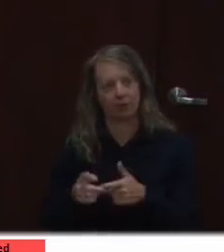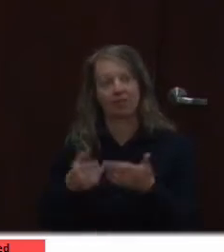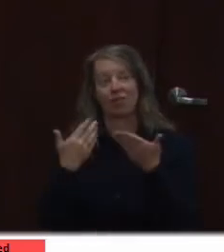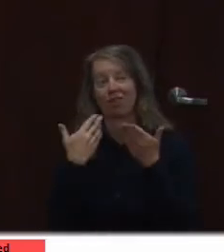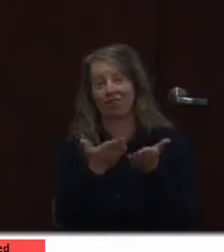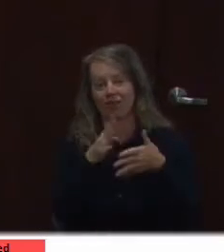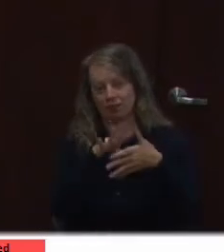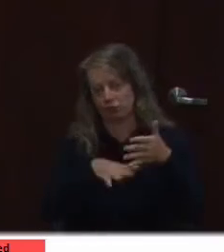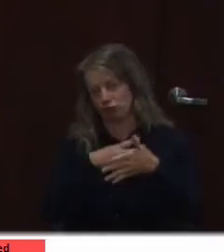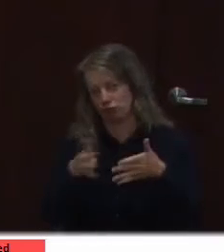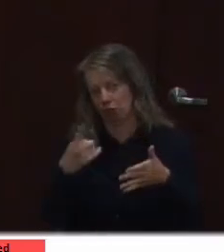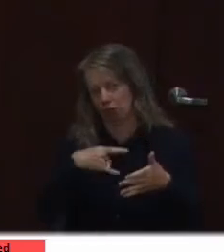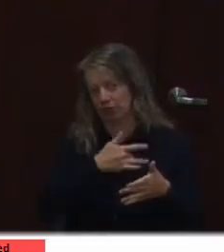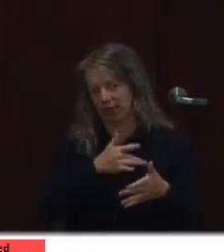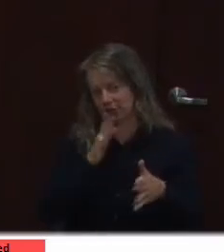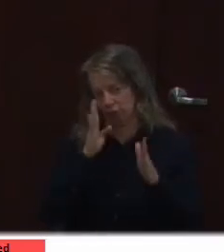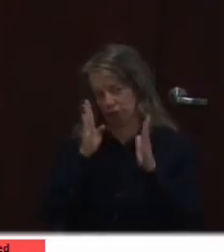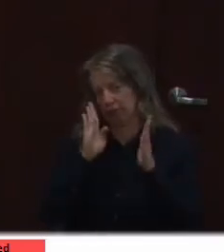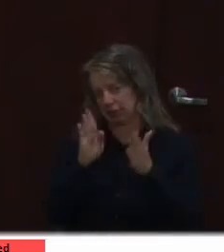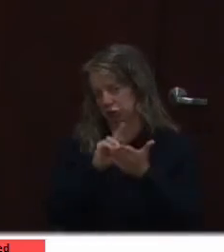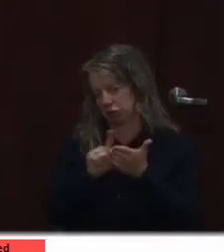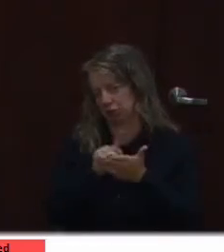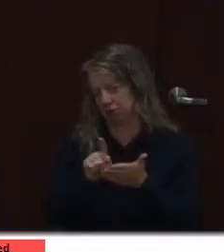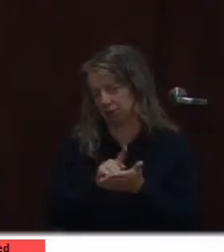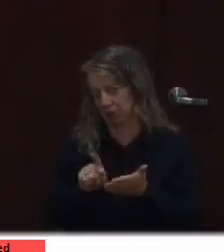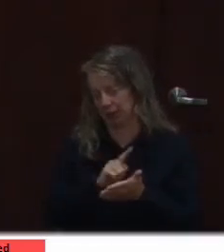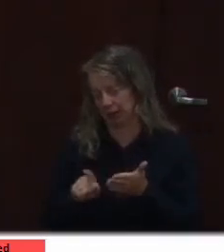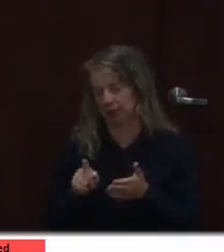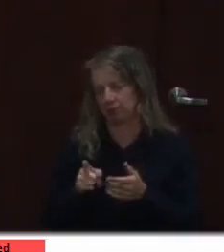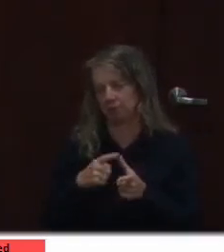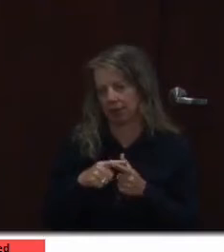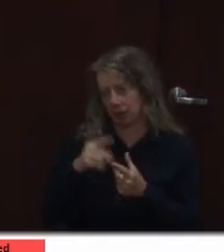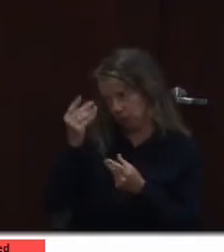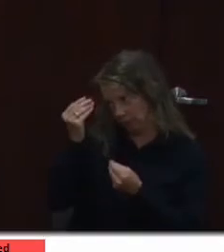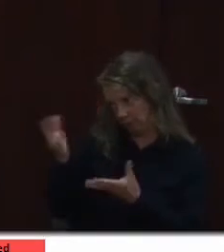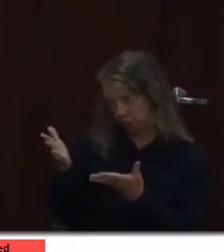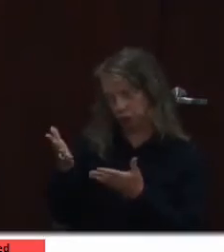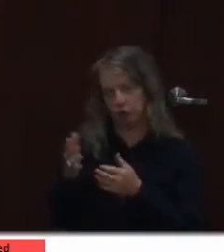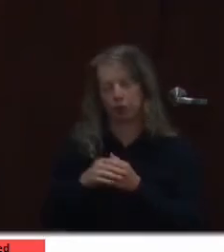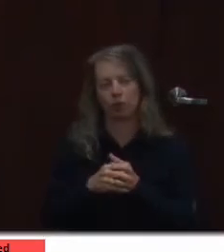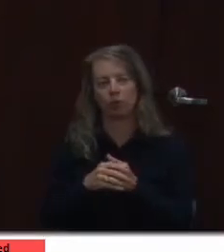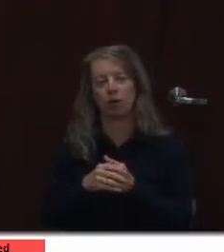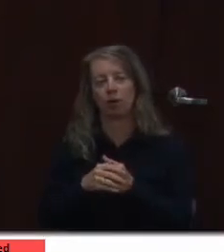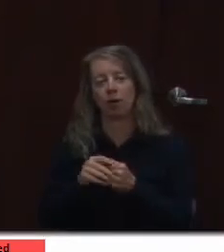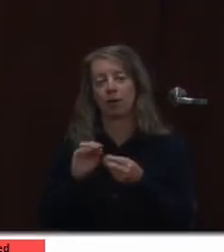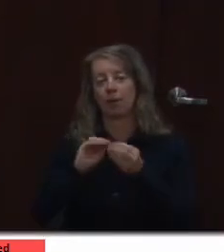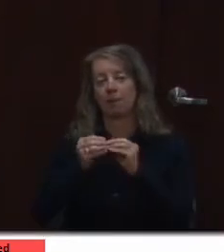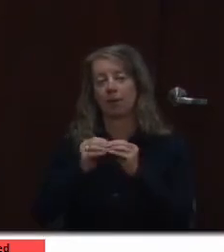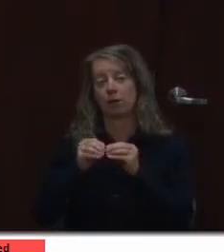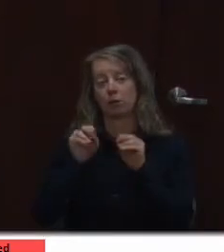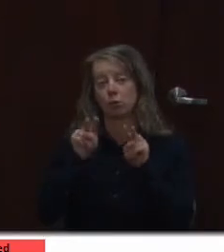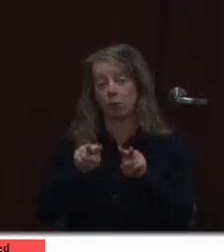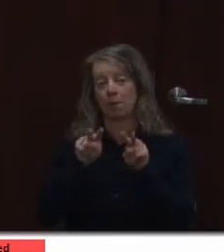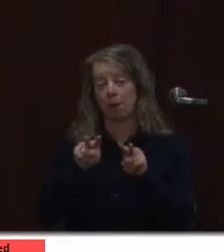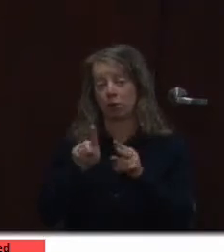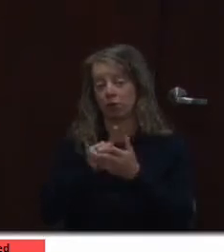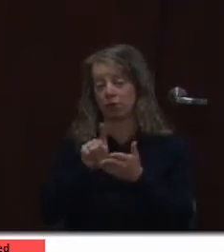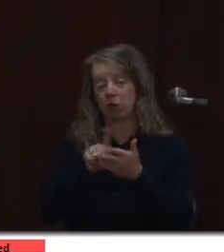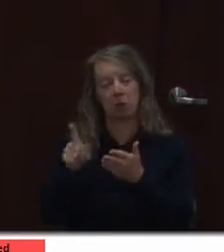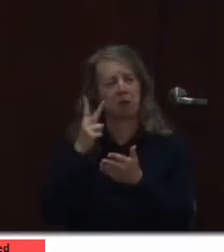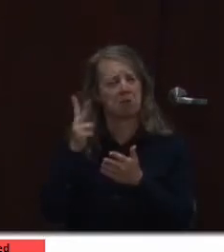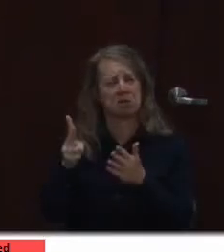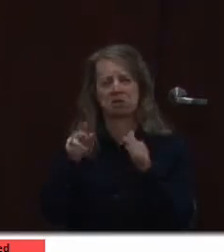that we follow each week and report to you all. The metrics monitored weekly continue to show overall